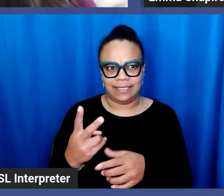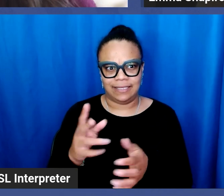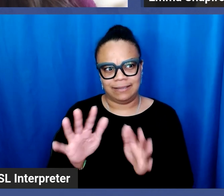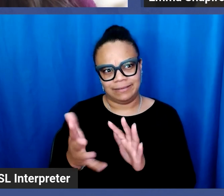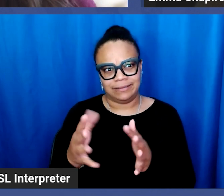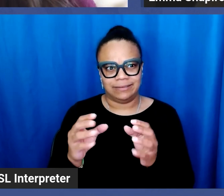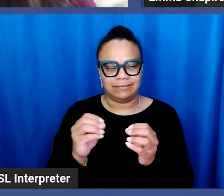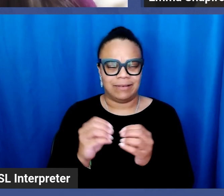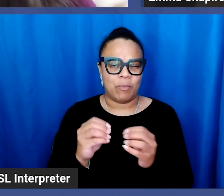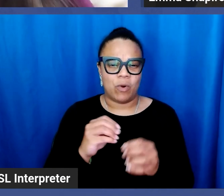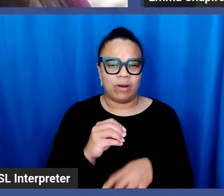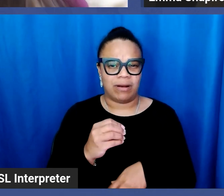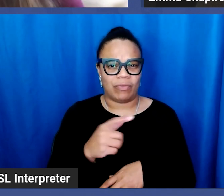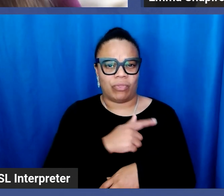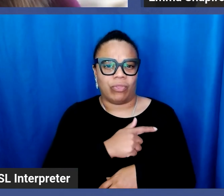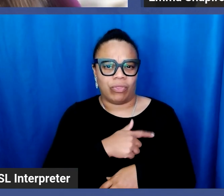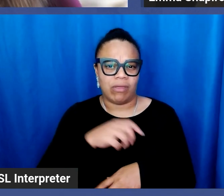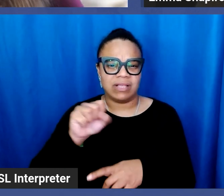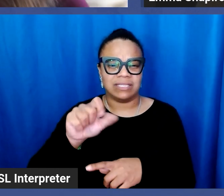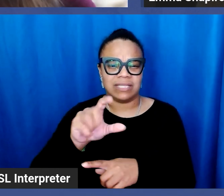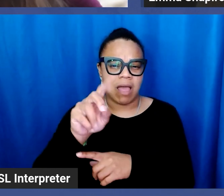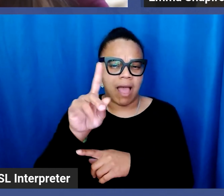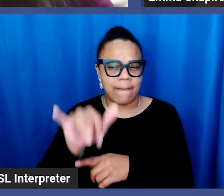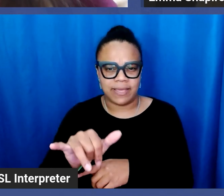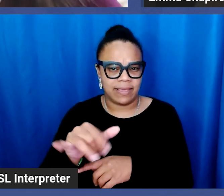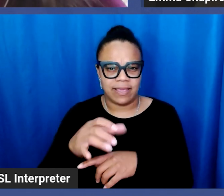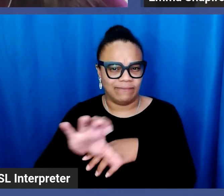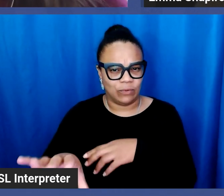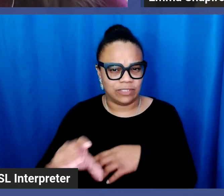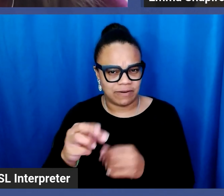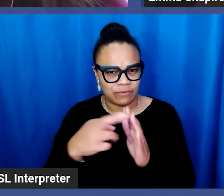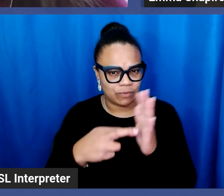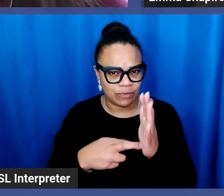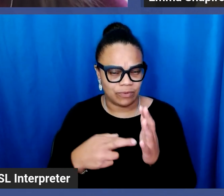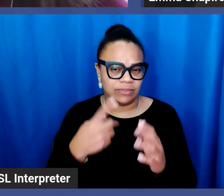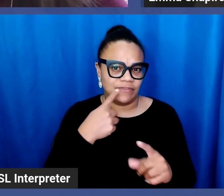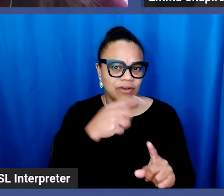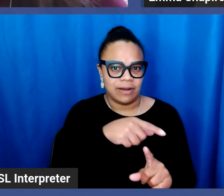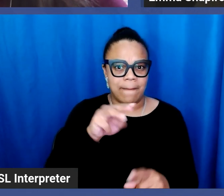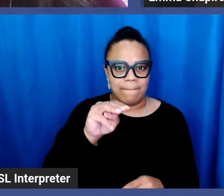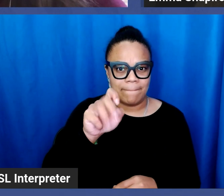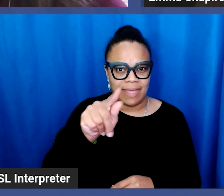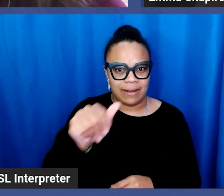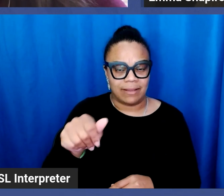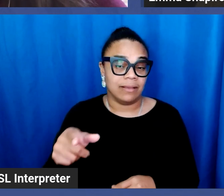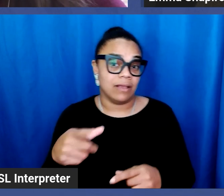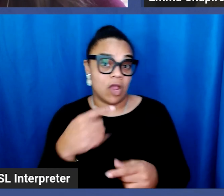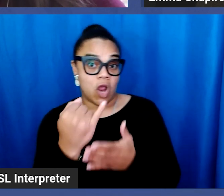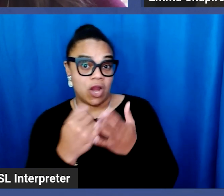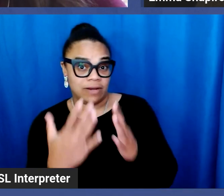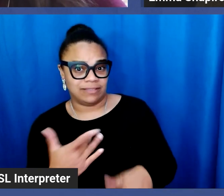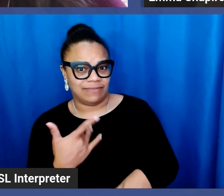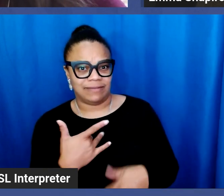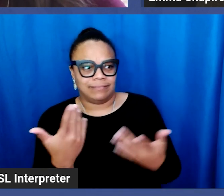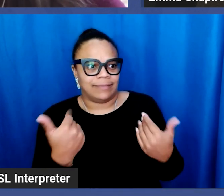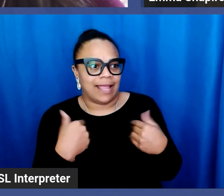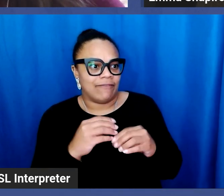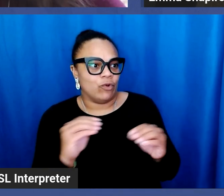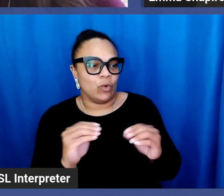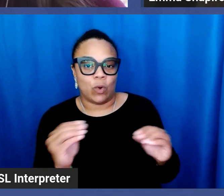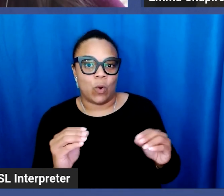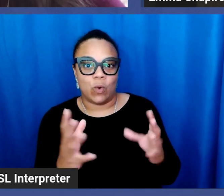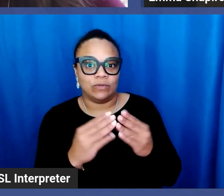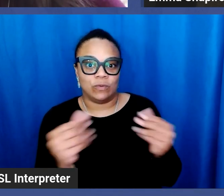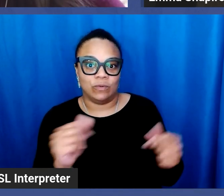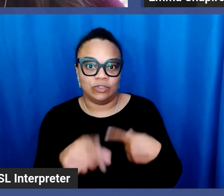sloppy enforcement of these things, of Meta's rules, and artists feel like they have no recourse when appeals don't work. So we're getting a